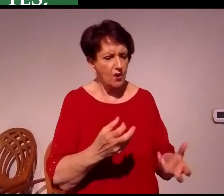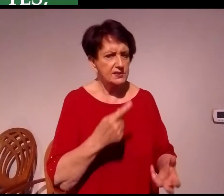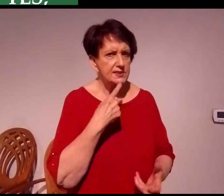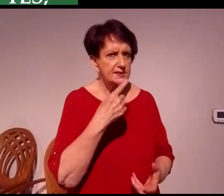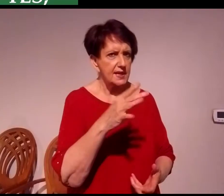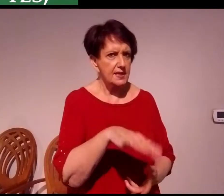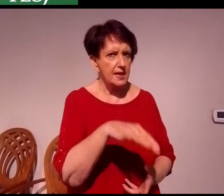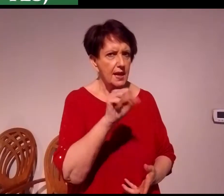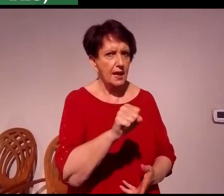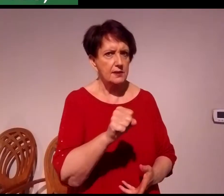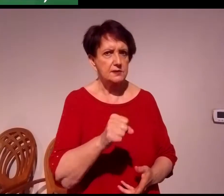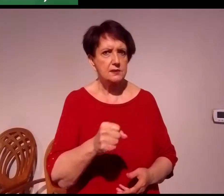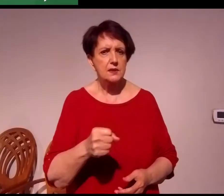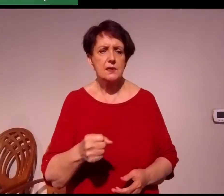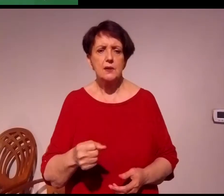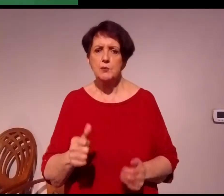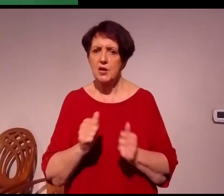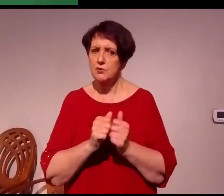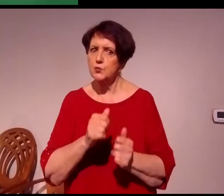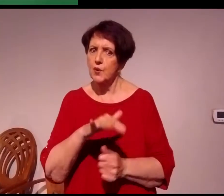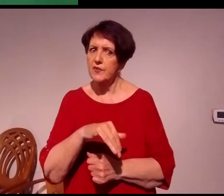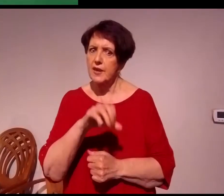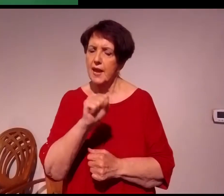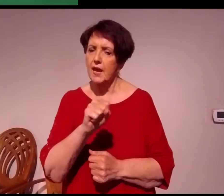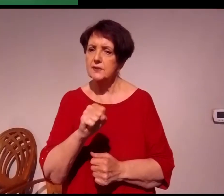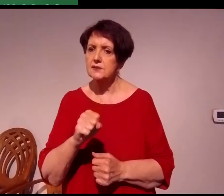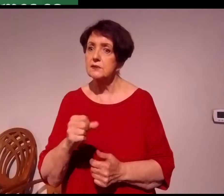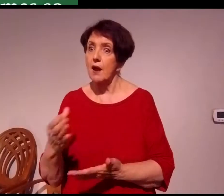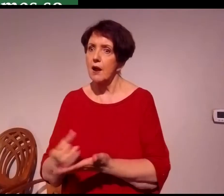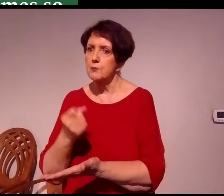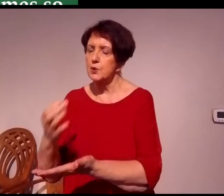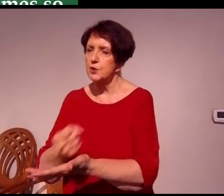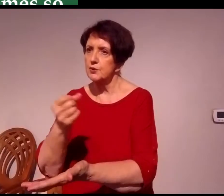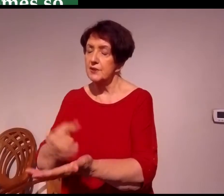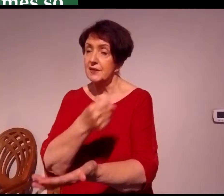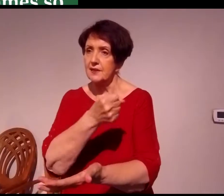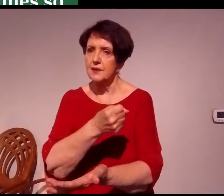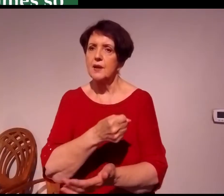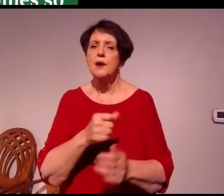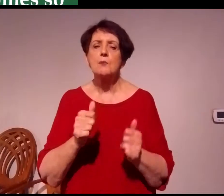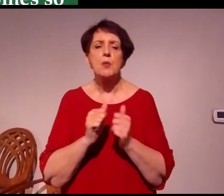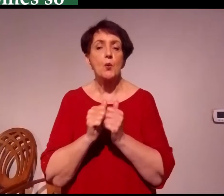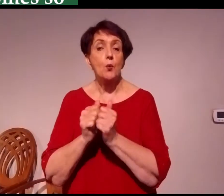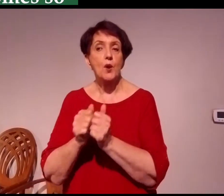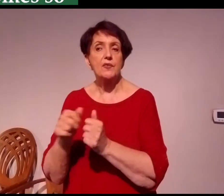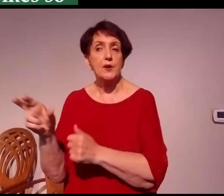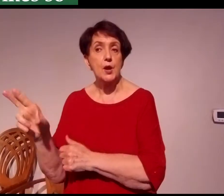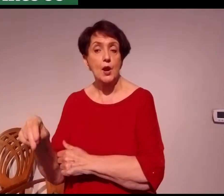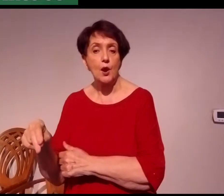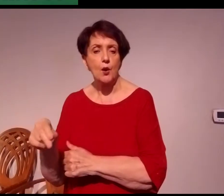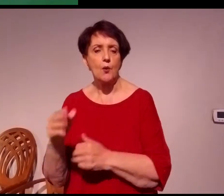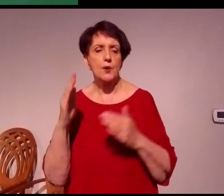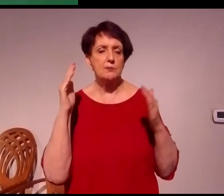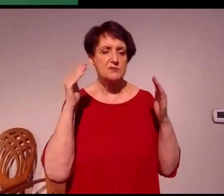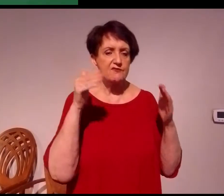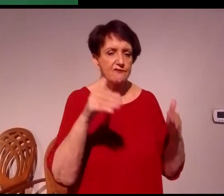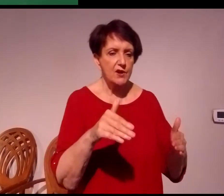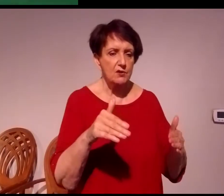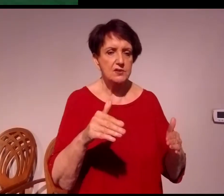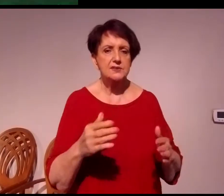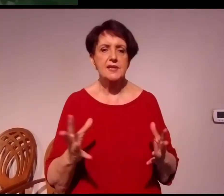comes so much opportunity. But with the power of no comes focus and